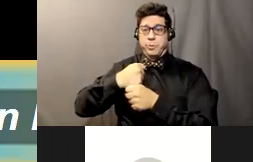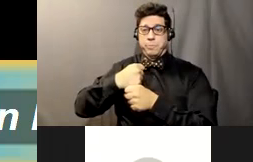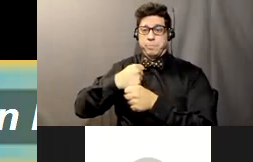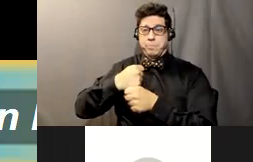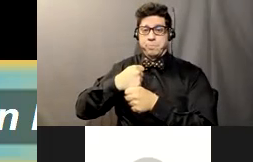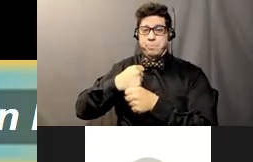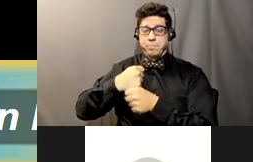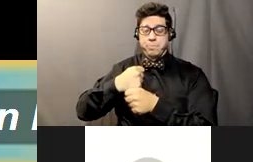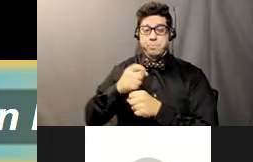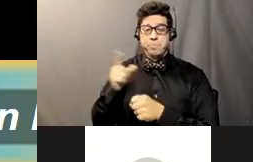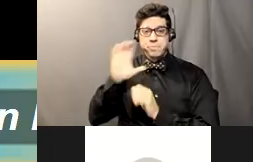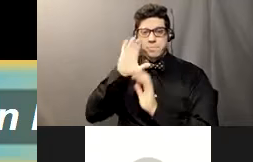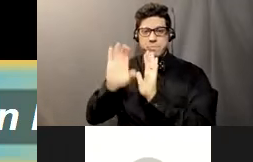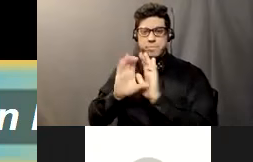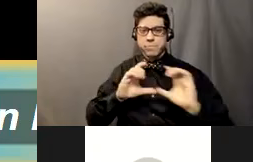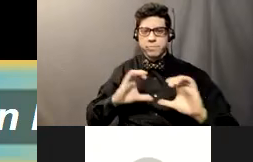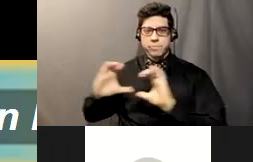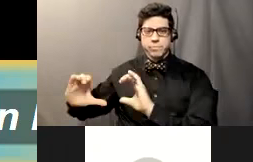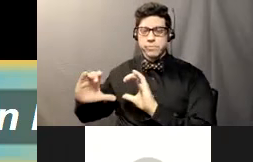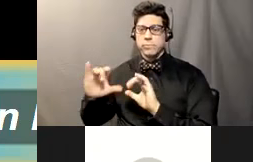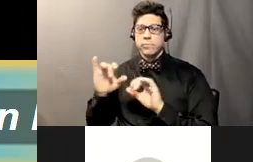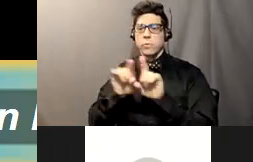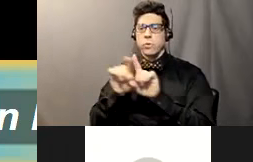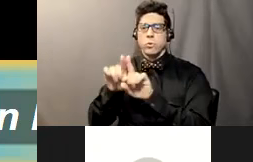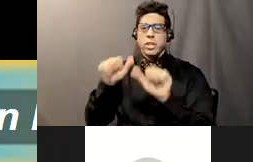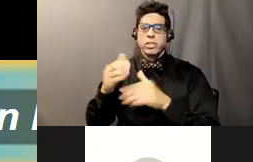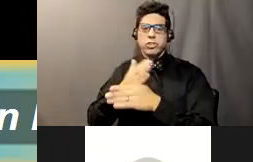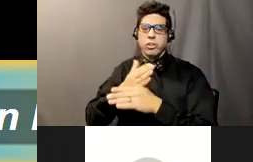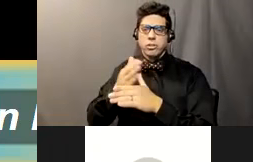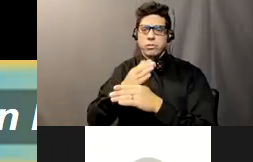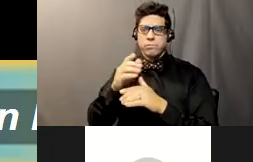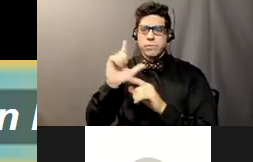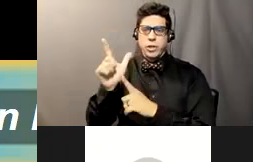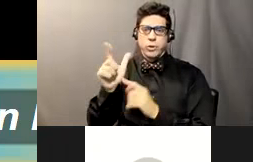this infographic will also be made available to share in today's meeting.